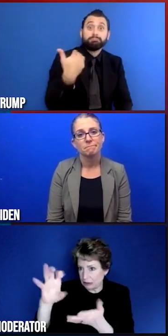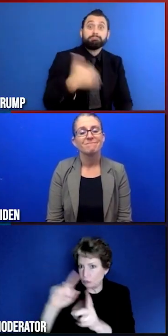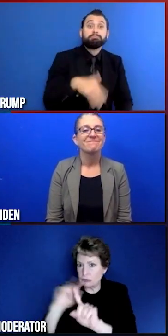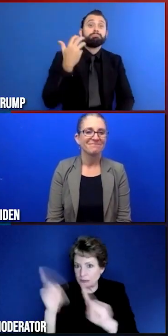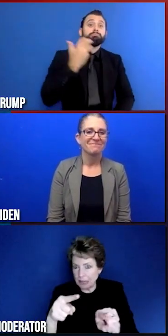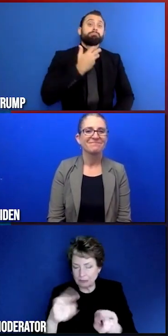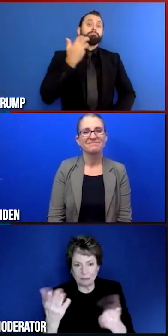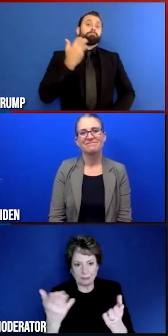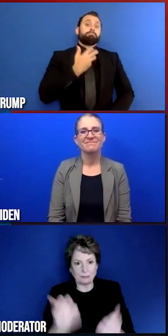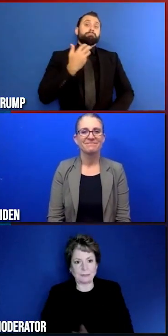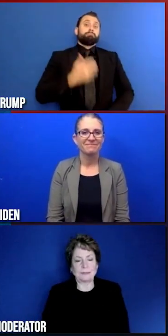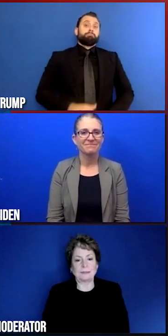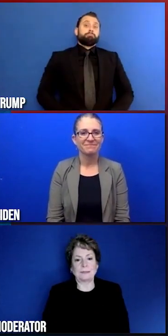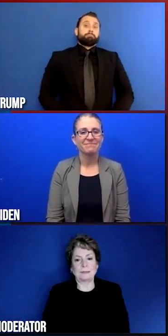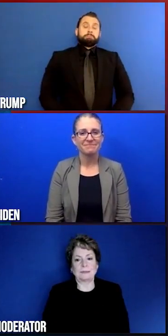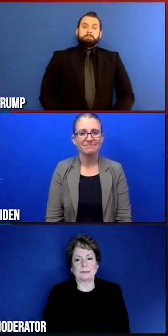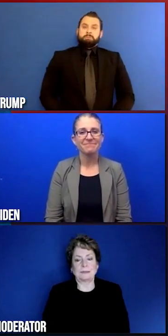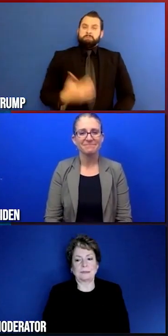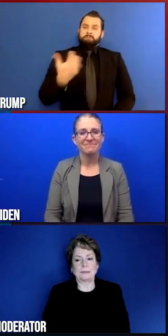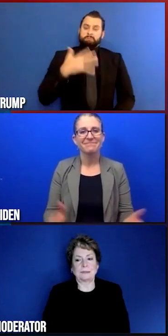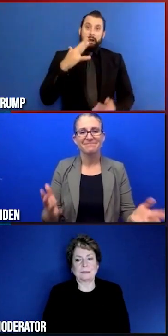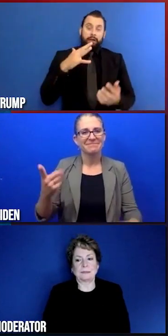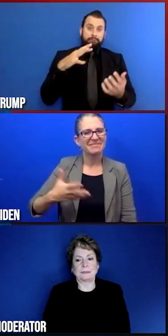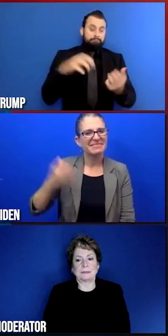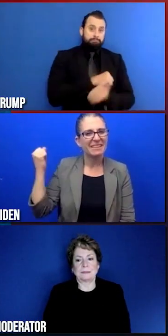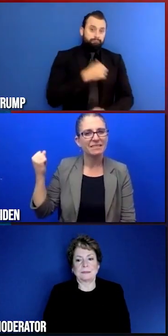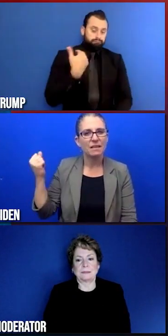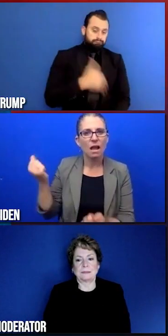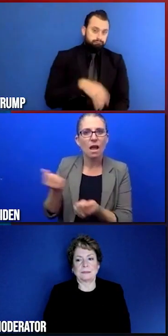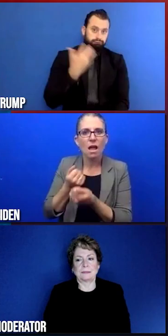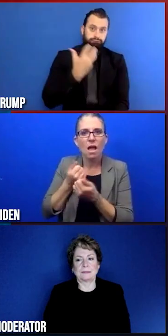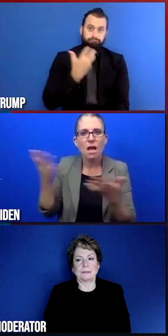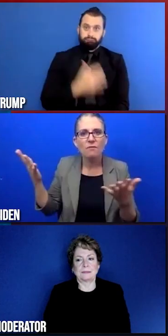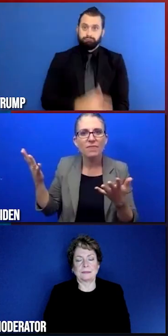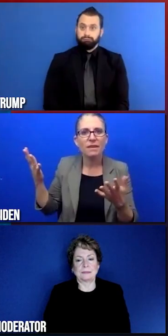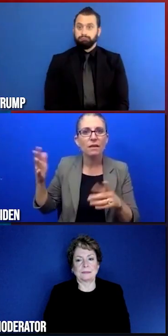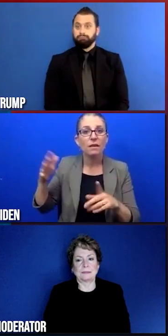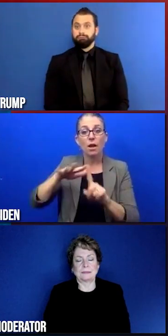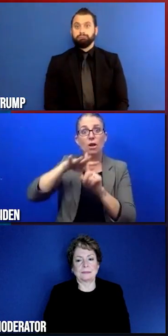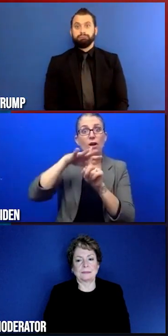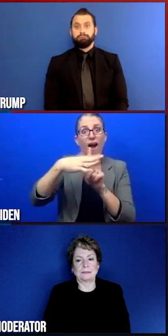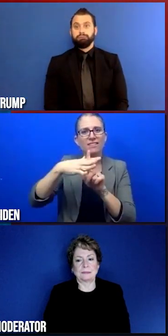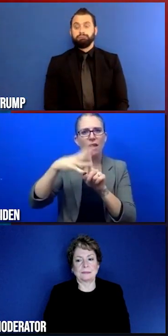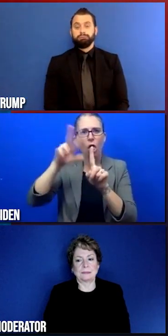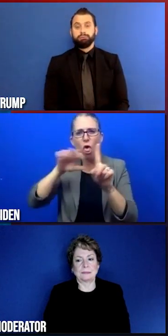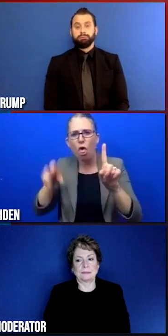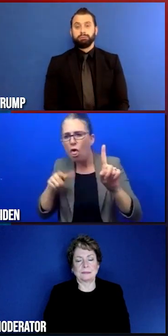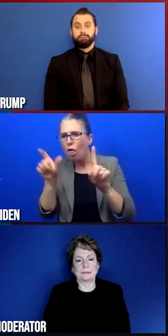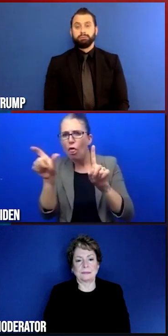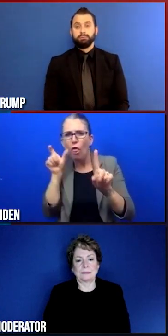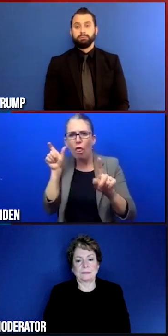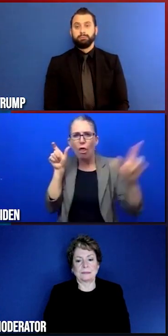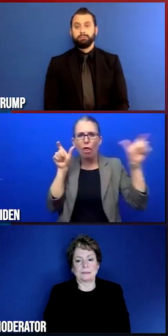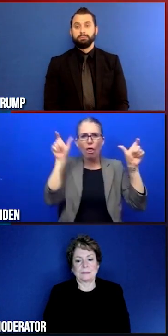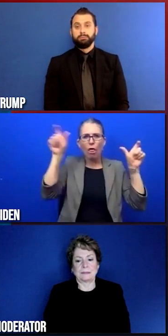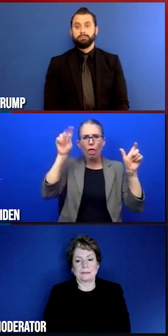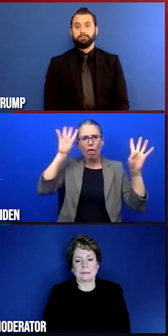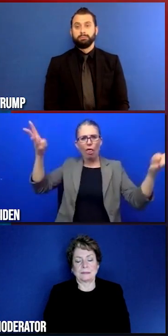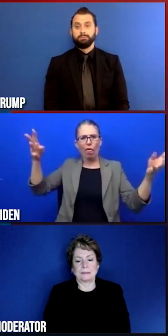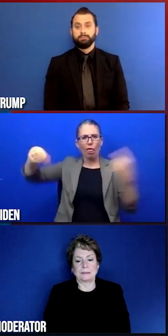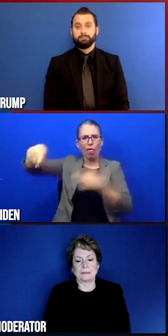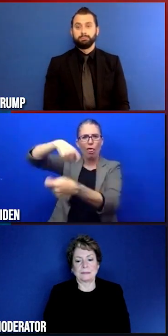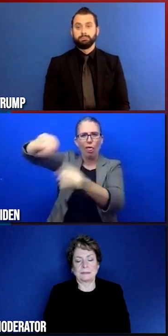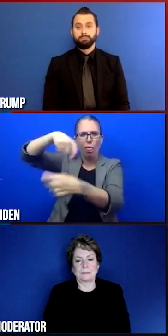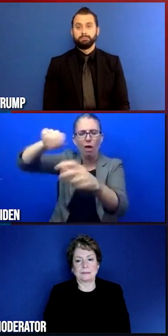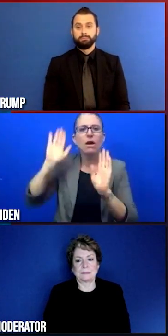takes everything out of context. But the point is, look, we have to move toward a net zero emissions. The first place